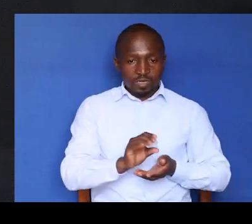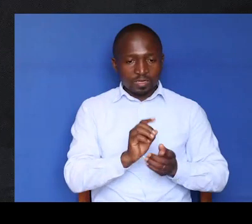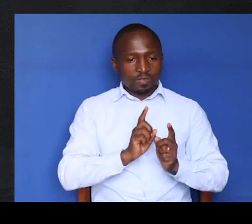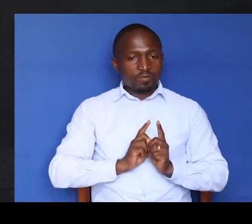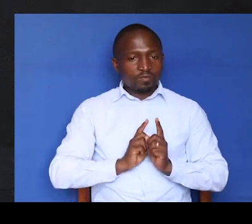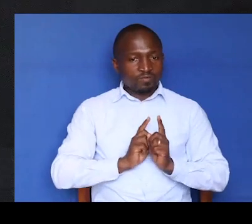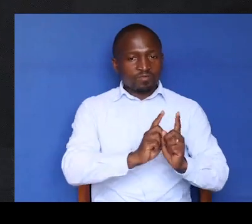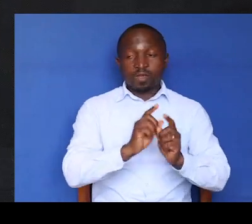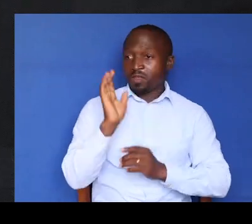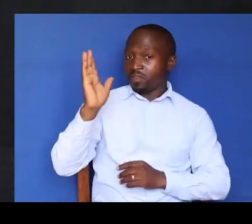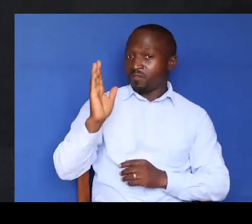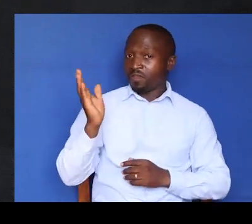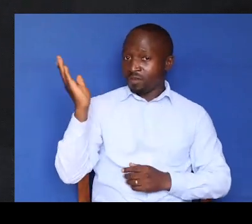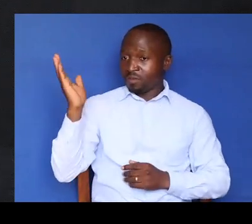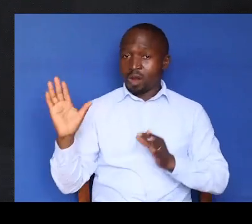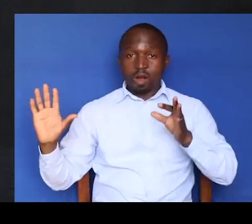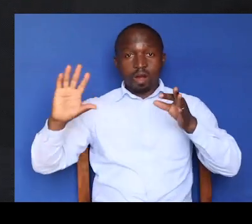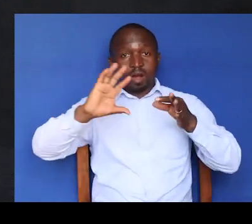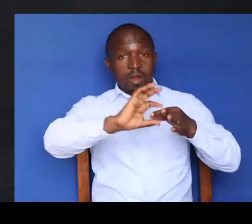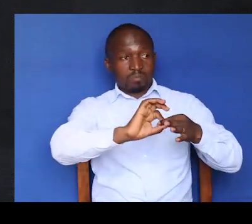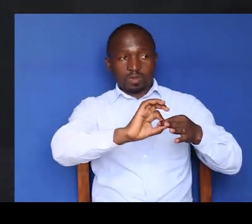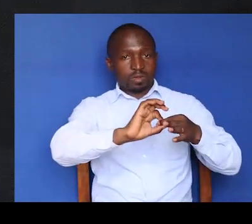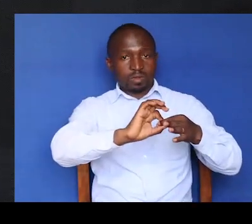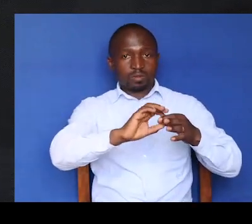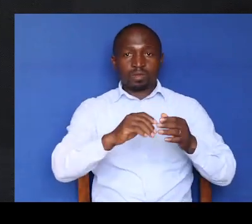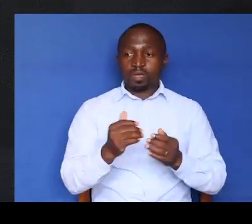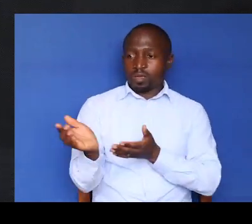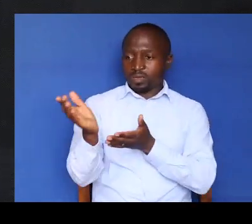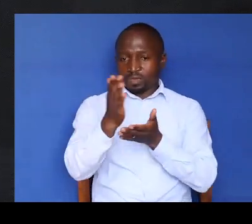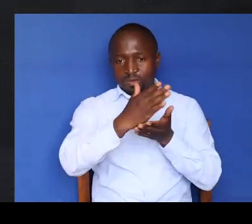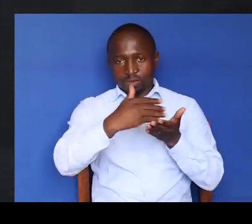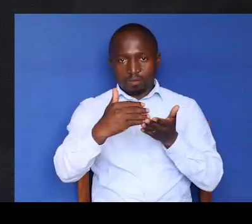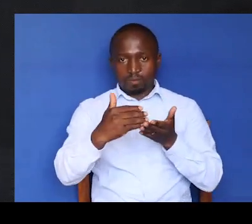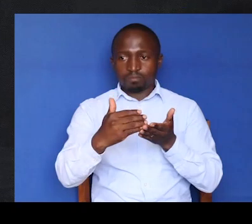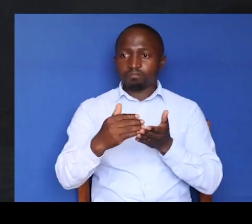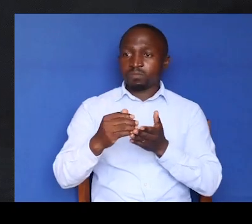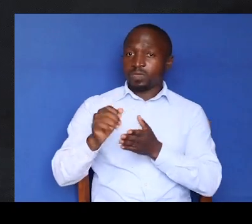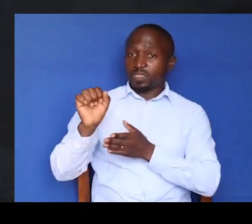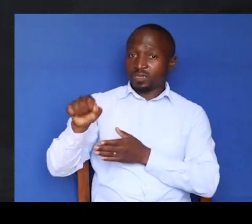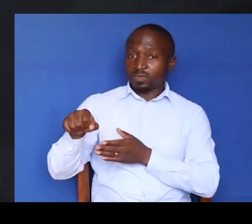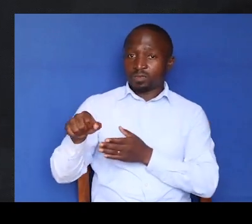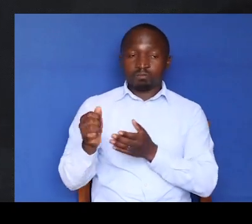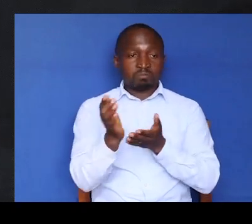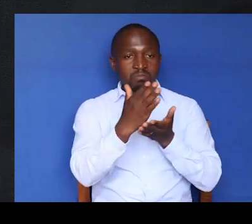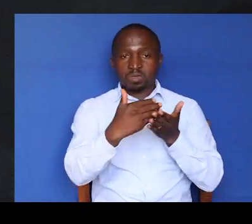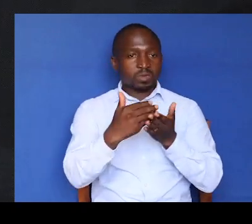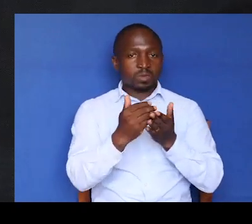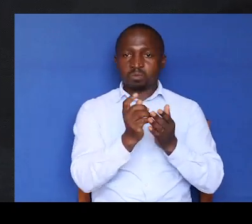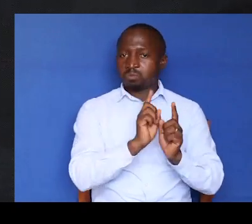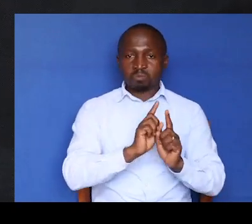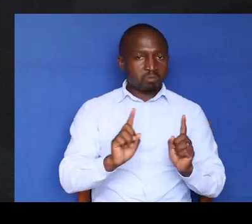undergo capture. Some rivers undergo capture, but others do